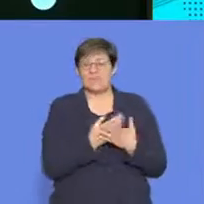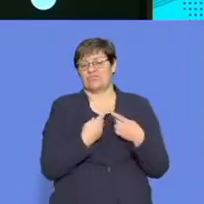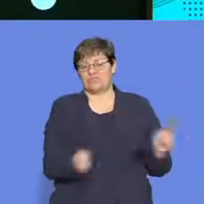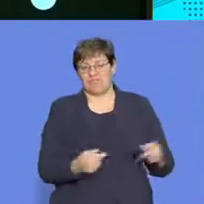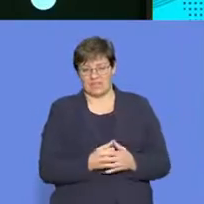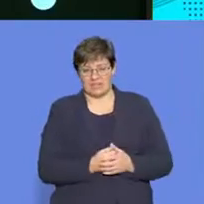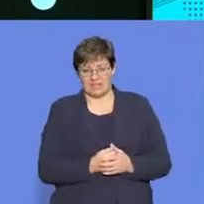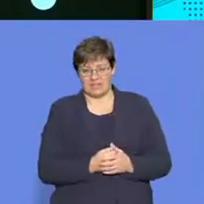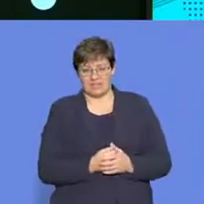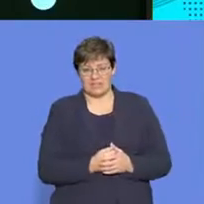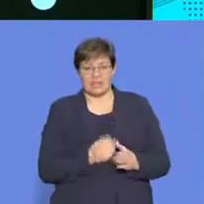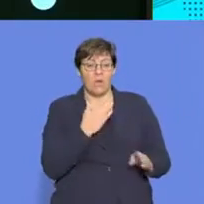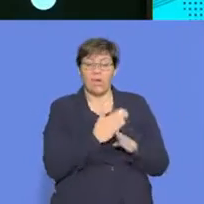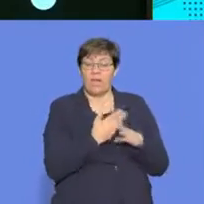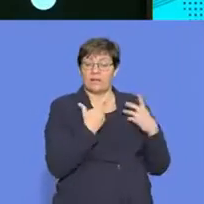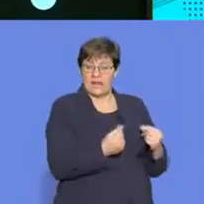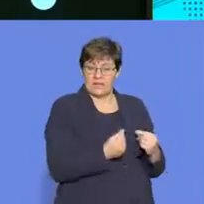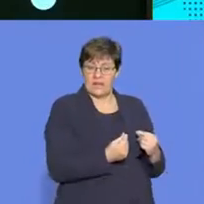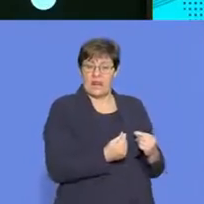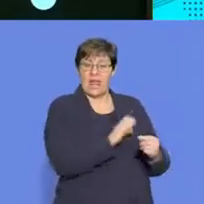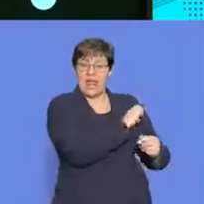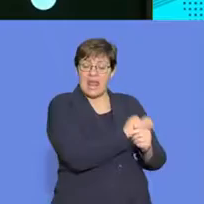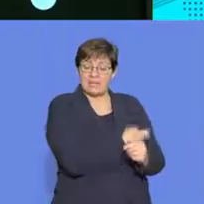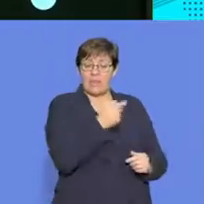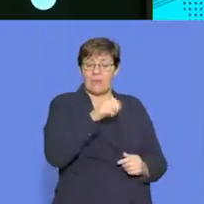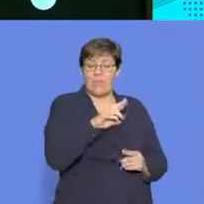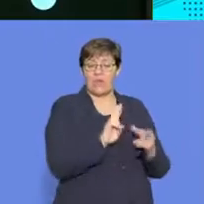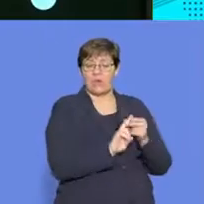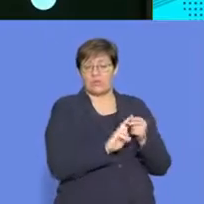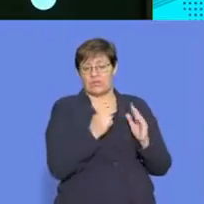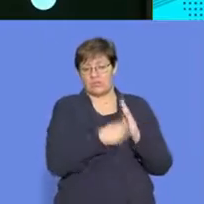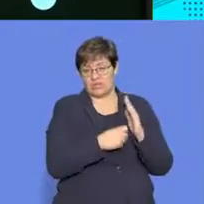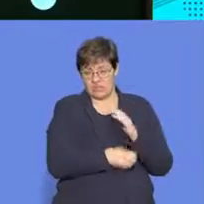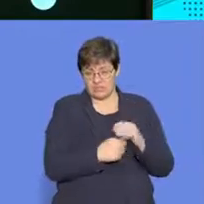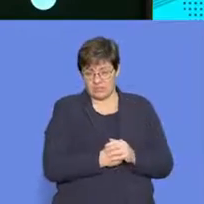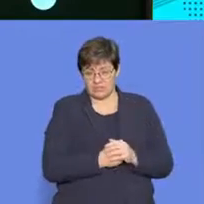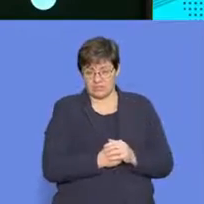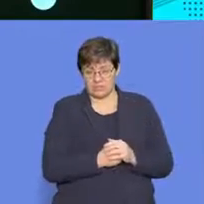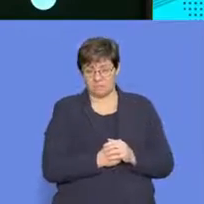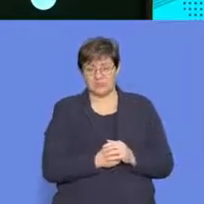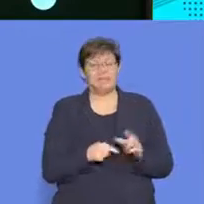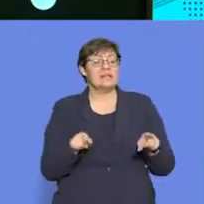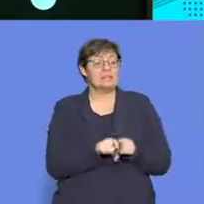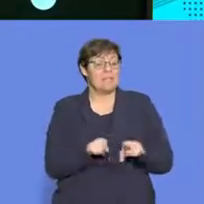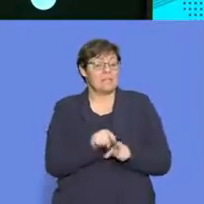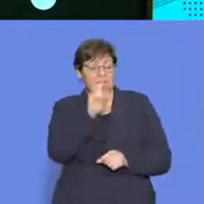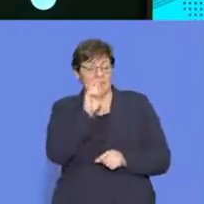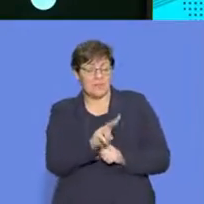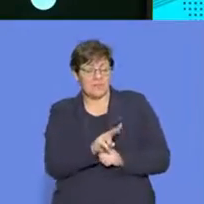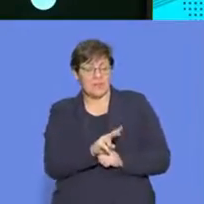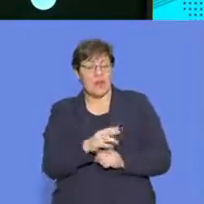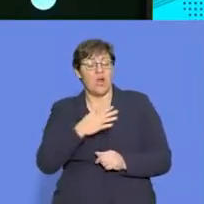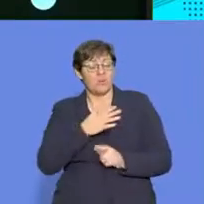That's what potential differences. It's the work done, energy per unit charge. And so it's a very good reading for